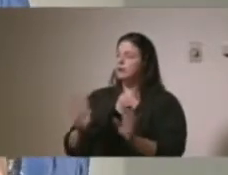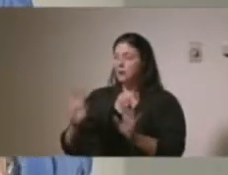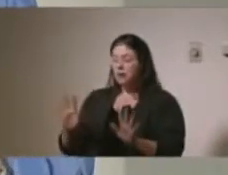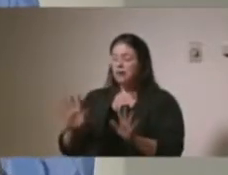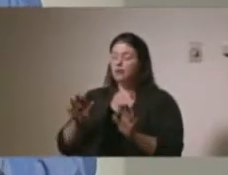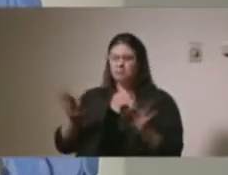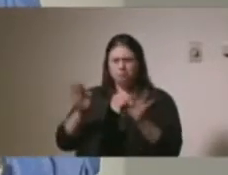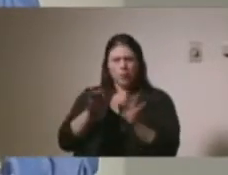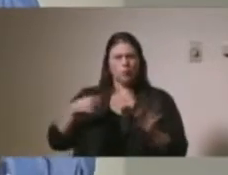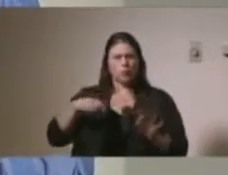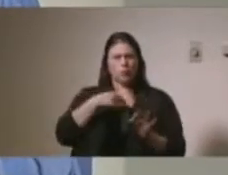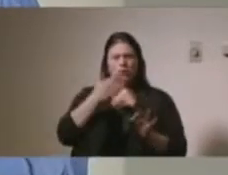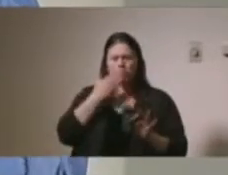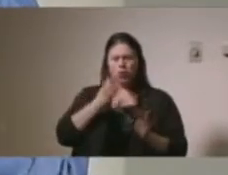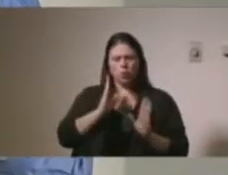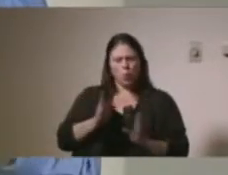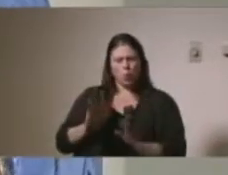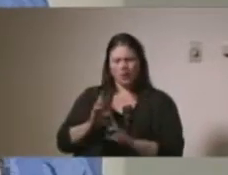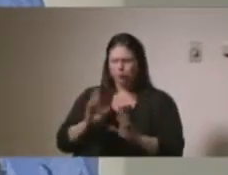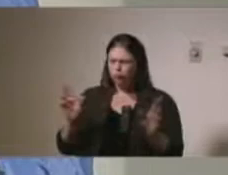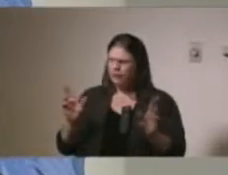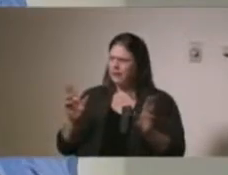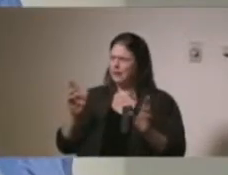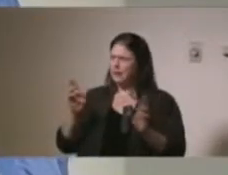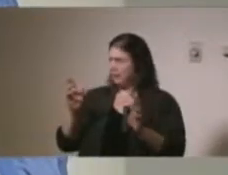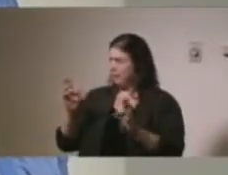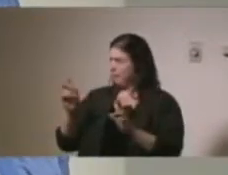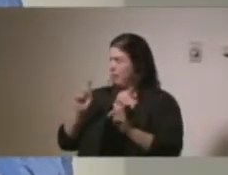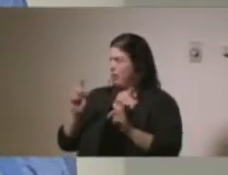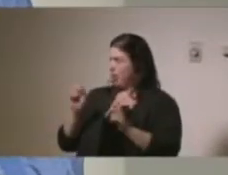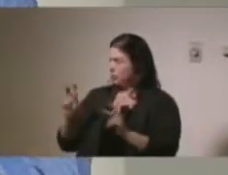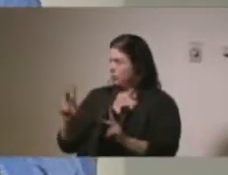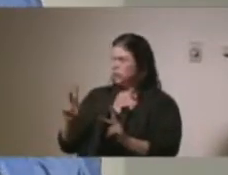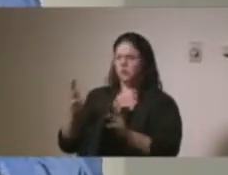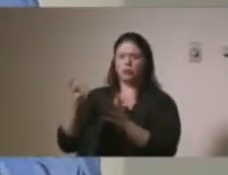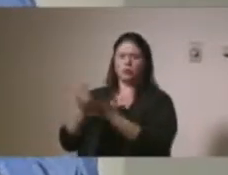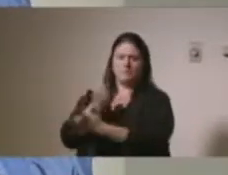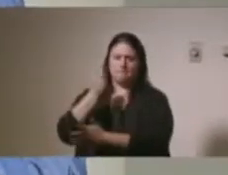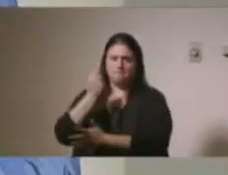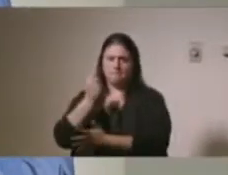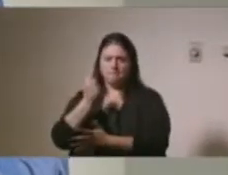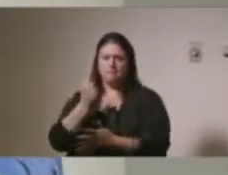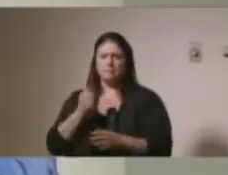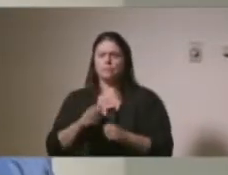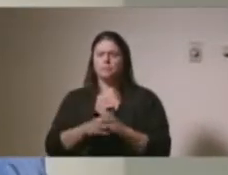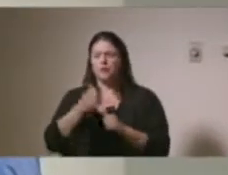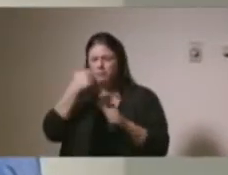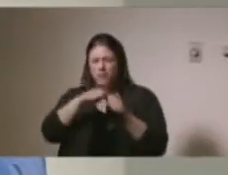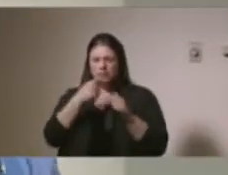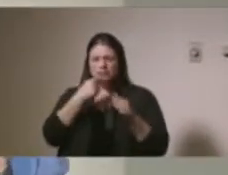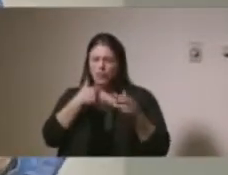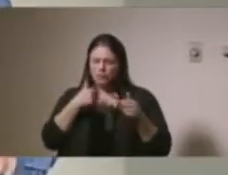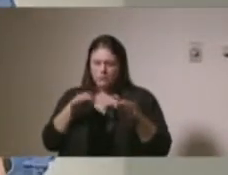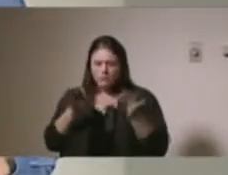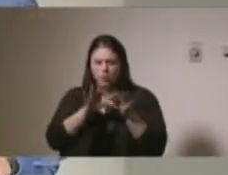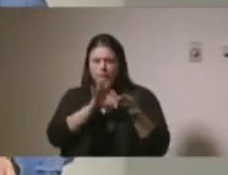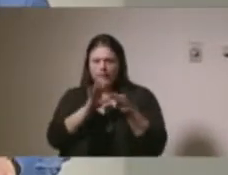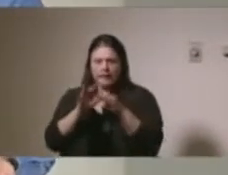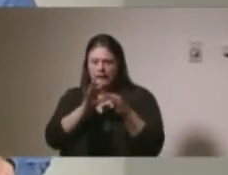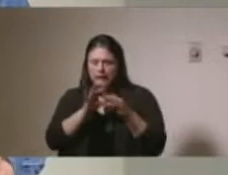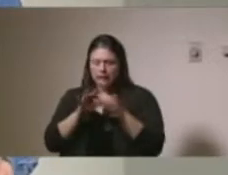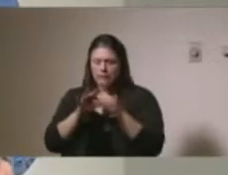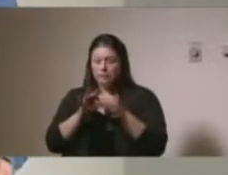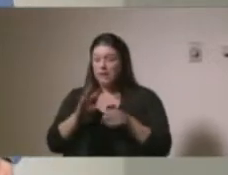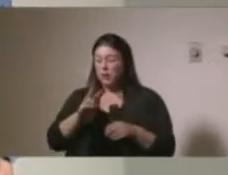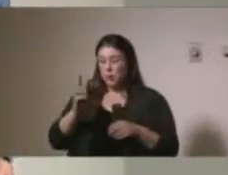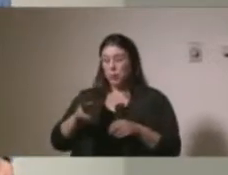advantage of these opportunities. And I again mentioned linkages. We had an editorial writer in the Windsor Star who's absolutely